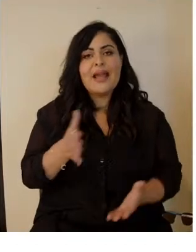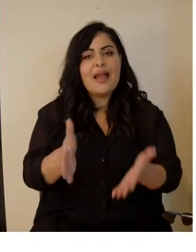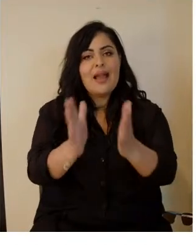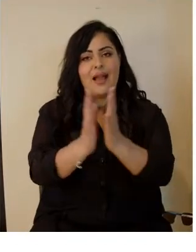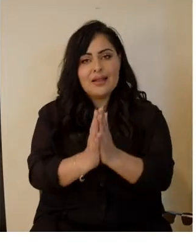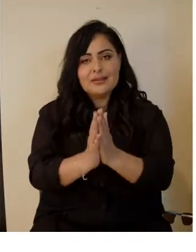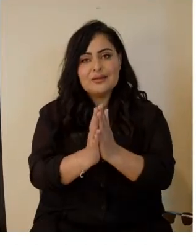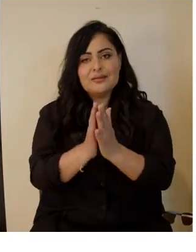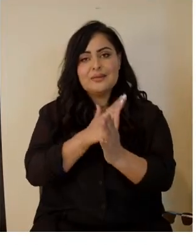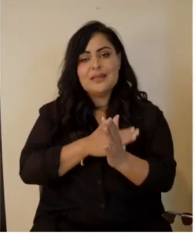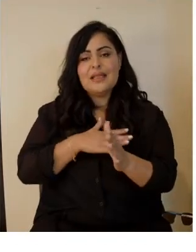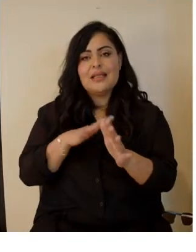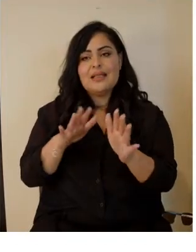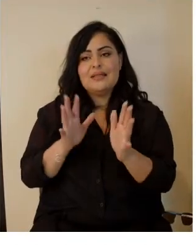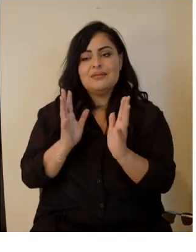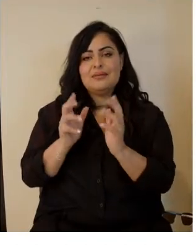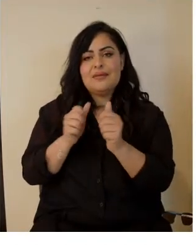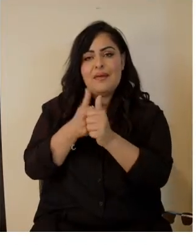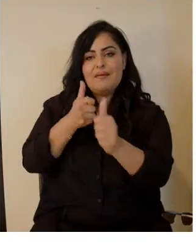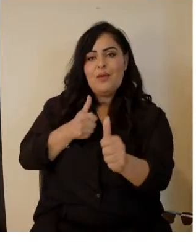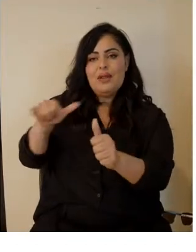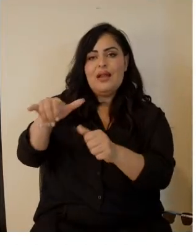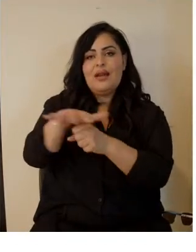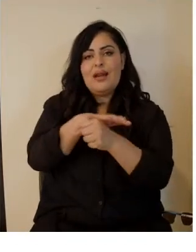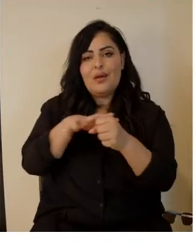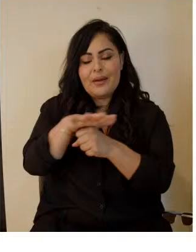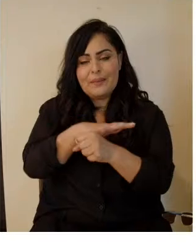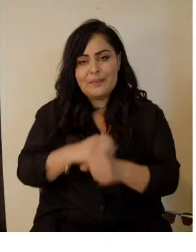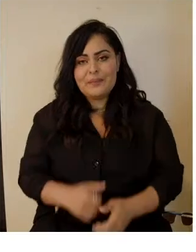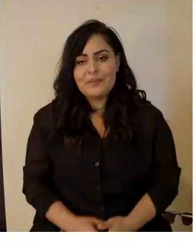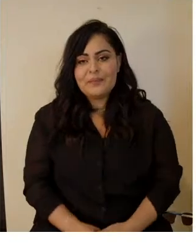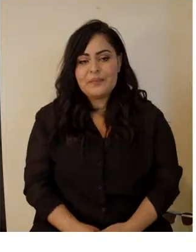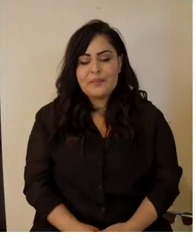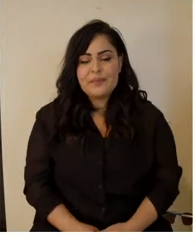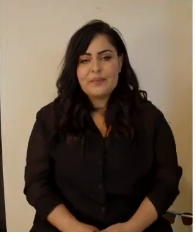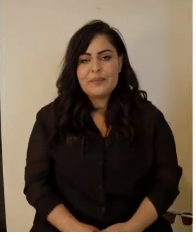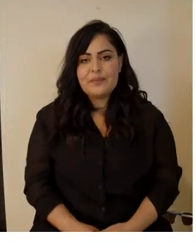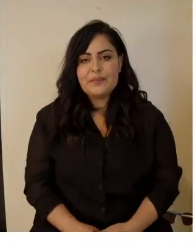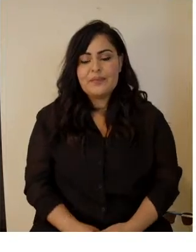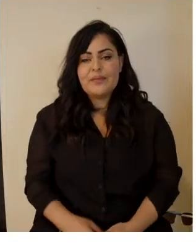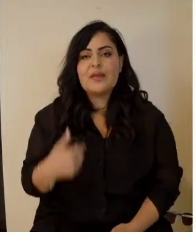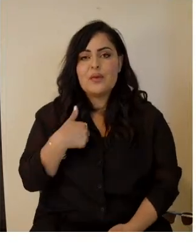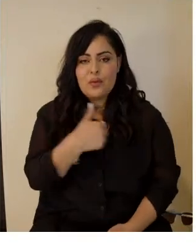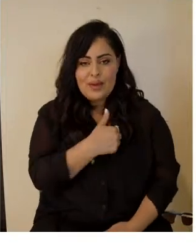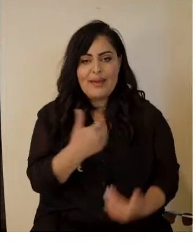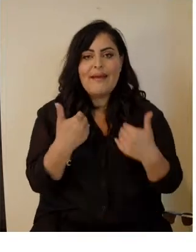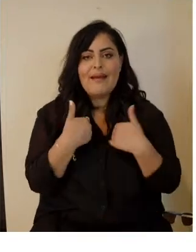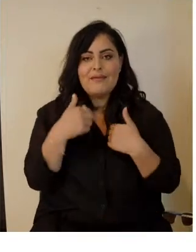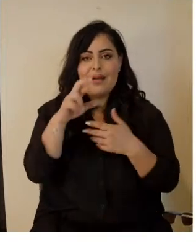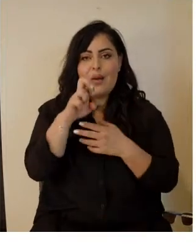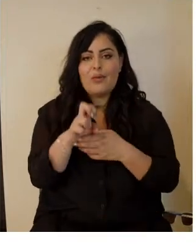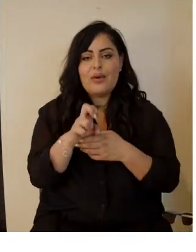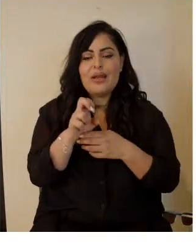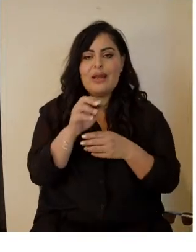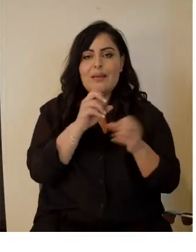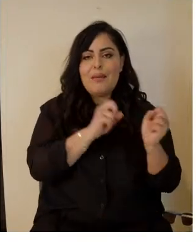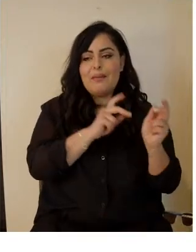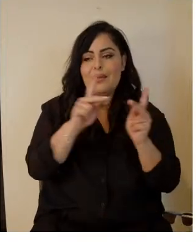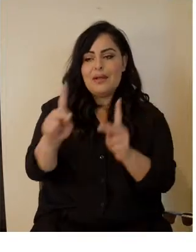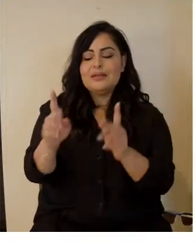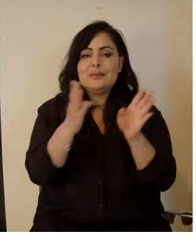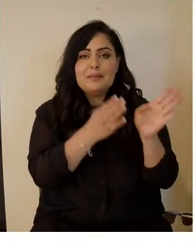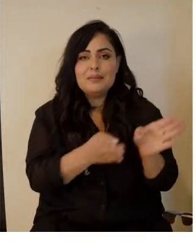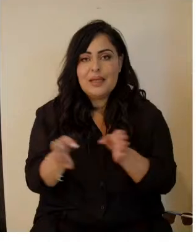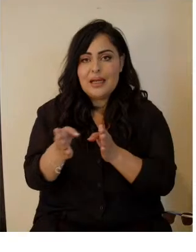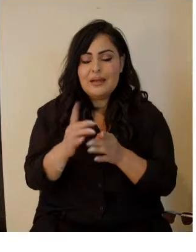asking everyone to stay out of the area. We do have a repopulation plan coming in place. So